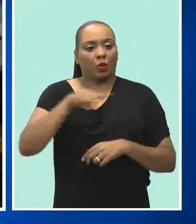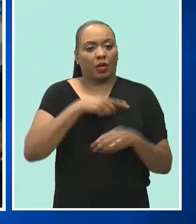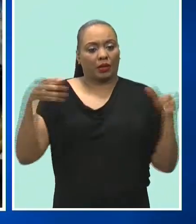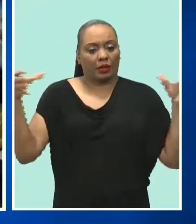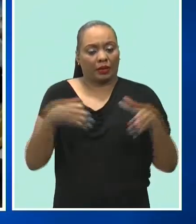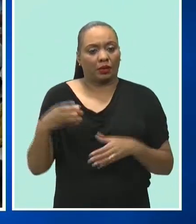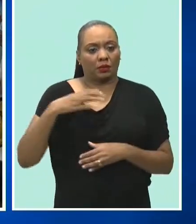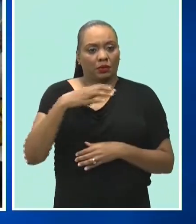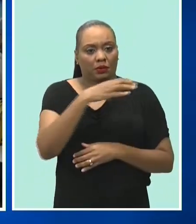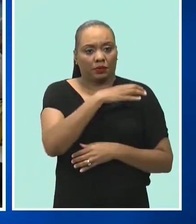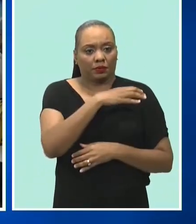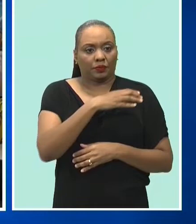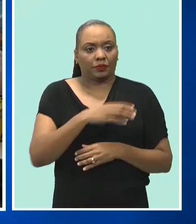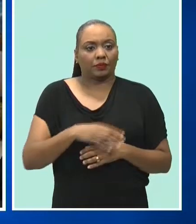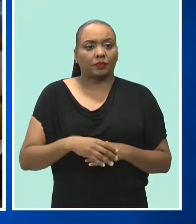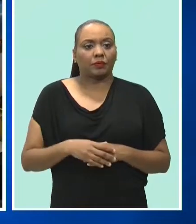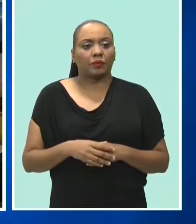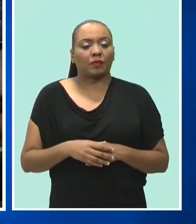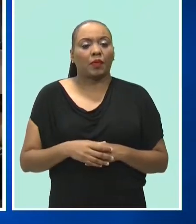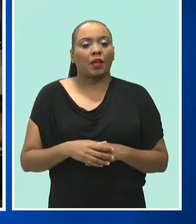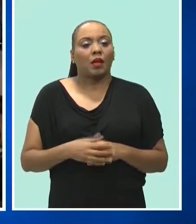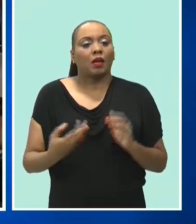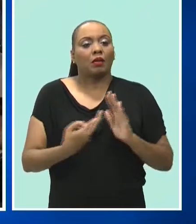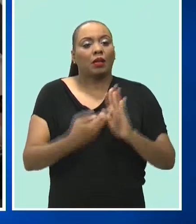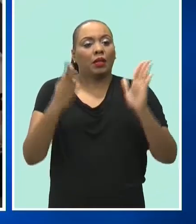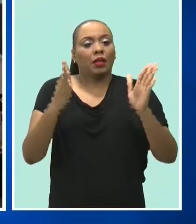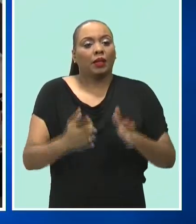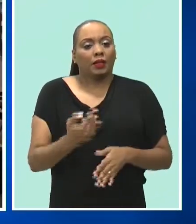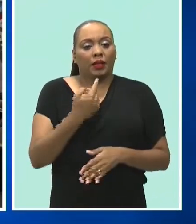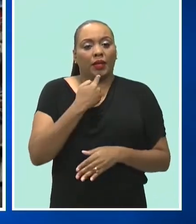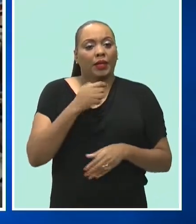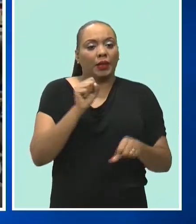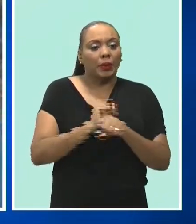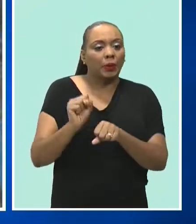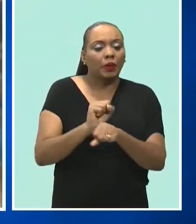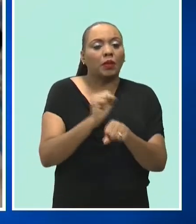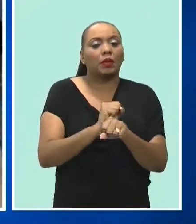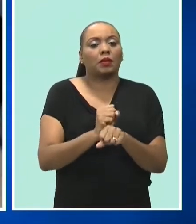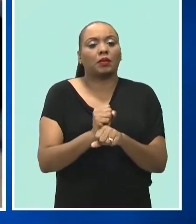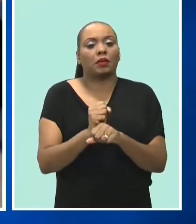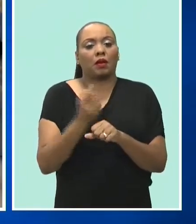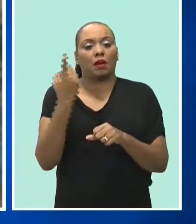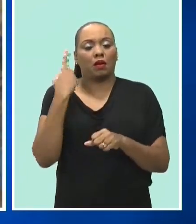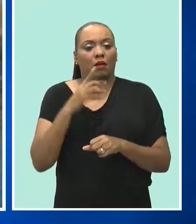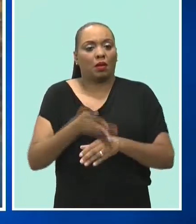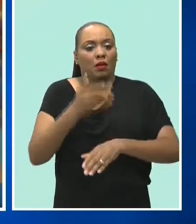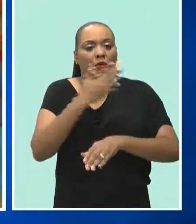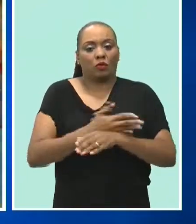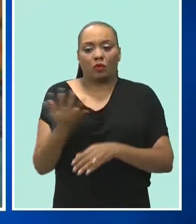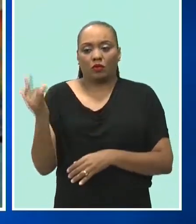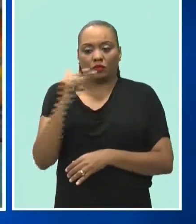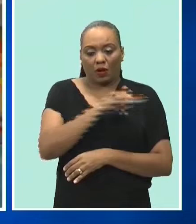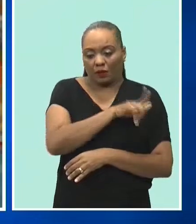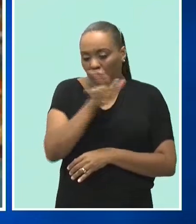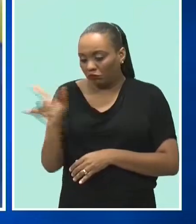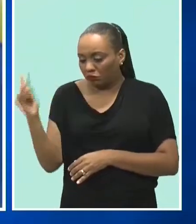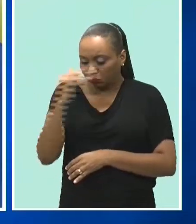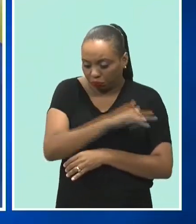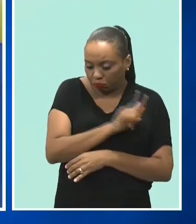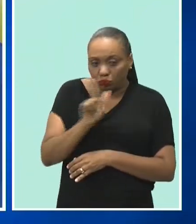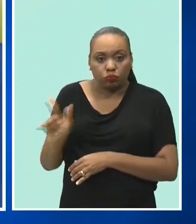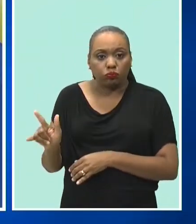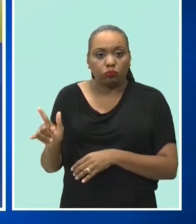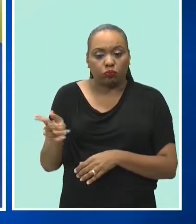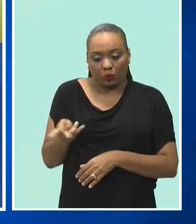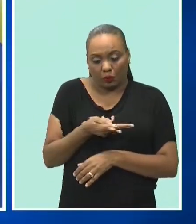Tourism Authority, Kwesi Ajiman, says they are working to improve travel between the two countries. It doesn't make